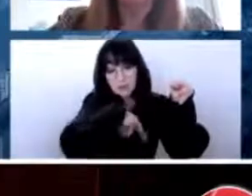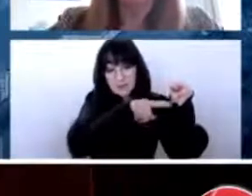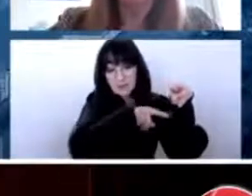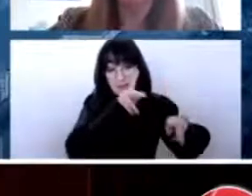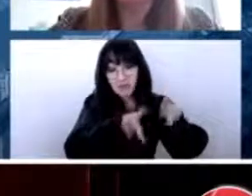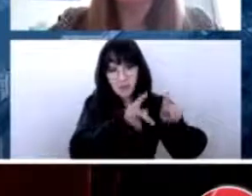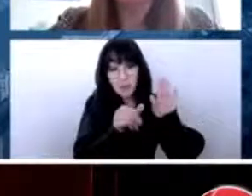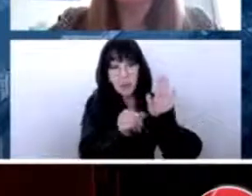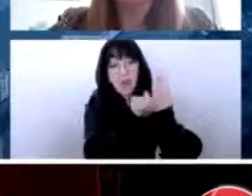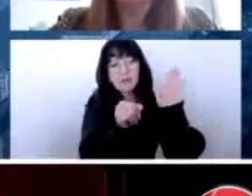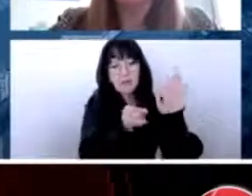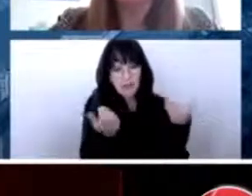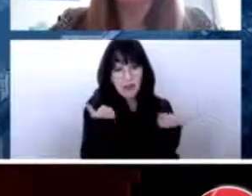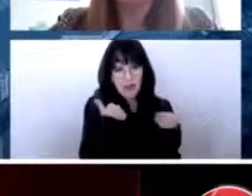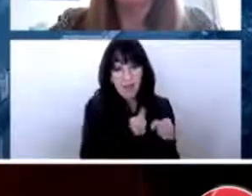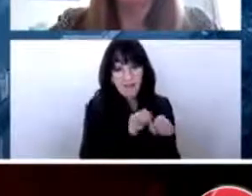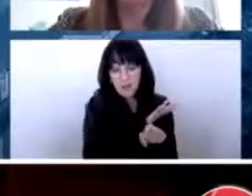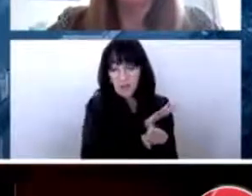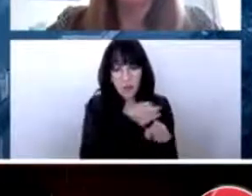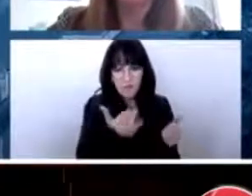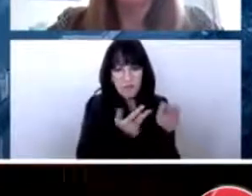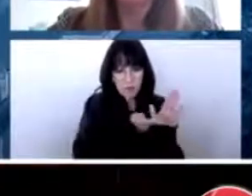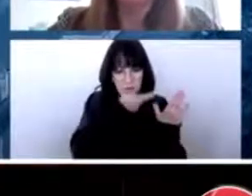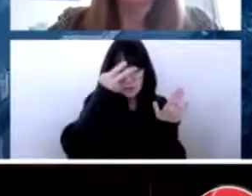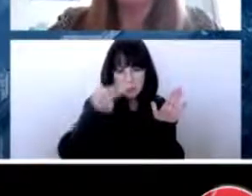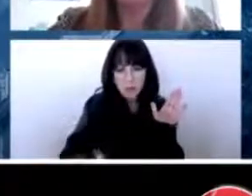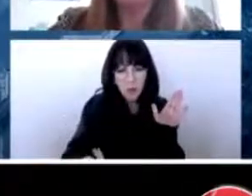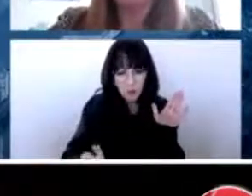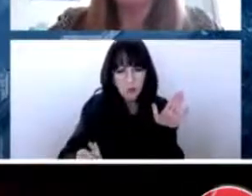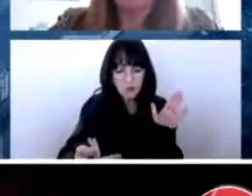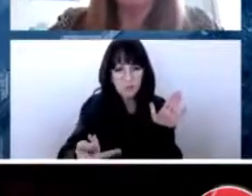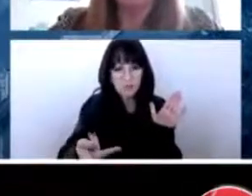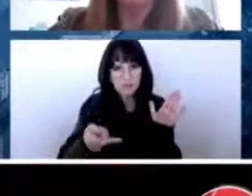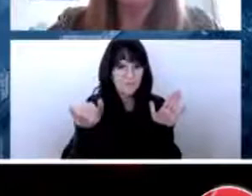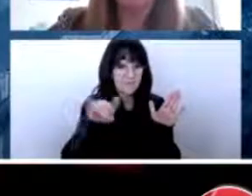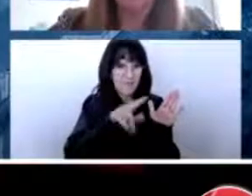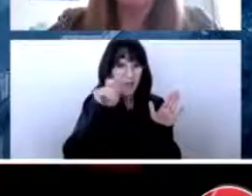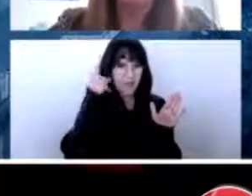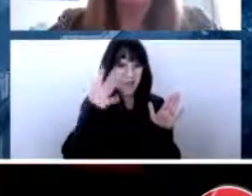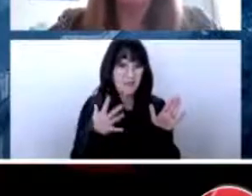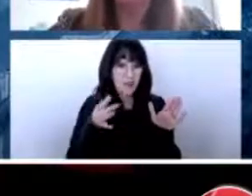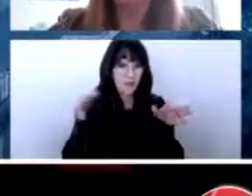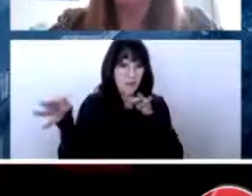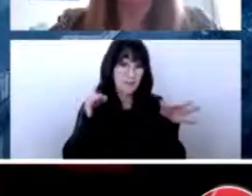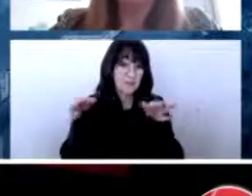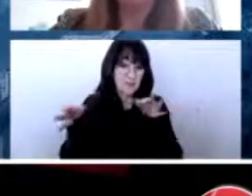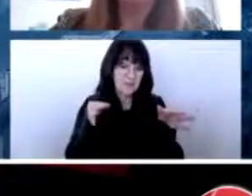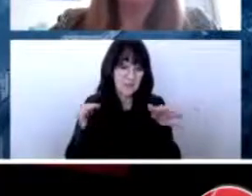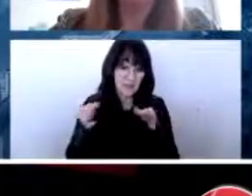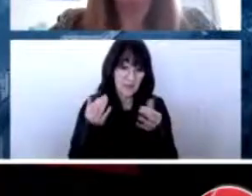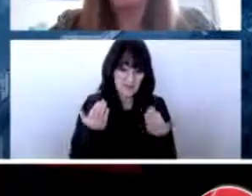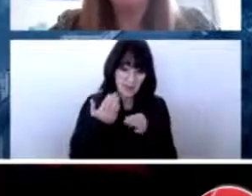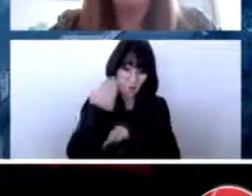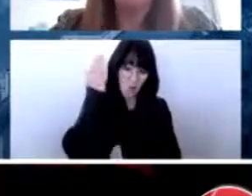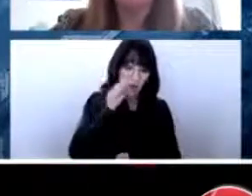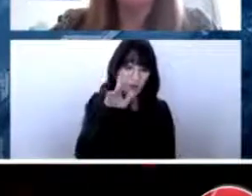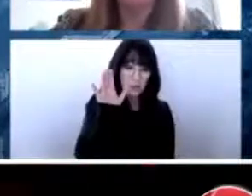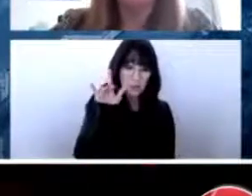So as the governor said, it's now at over 25%. The week before, it was